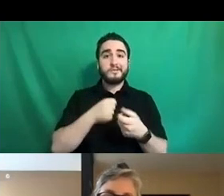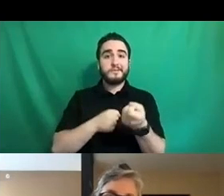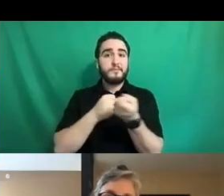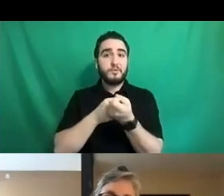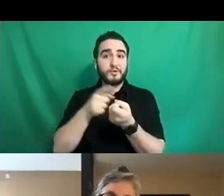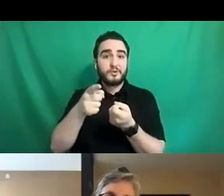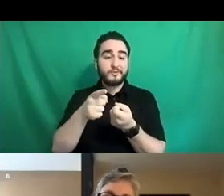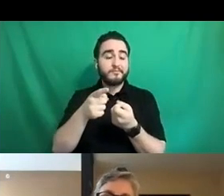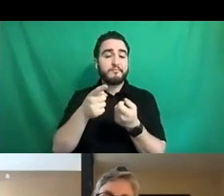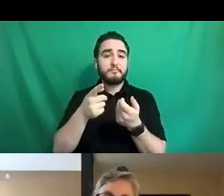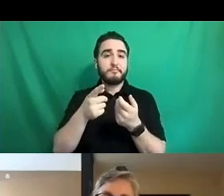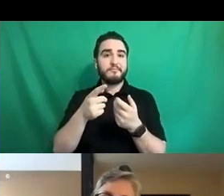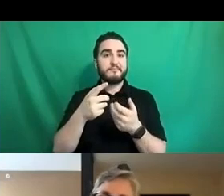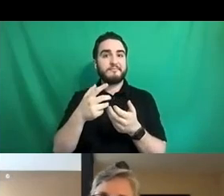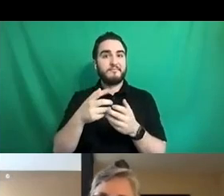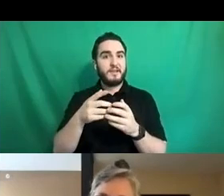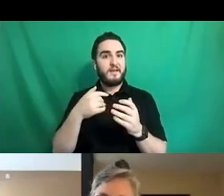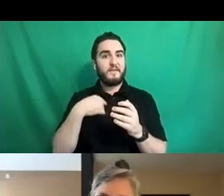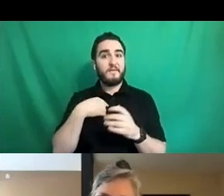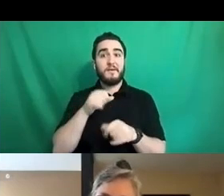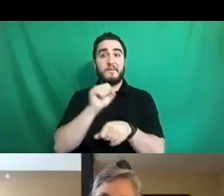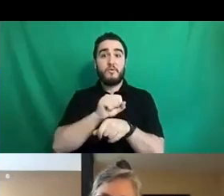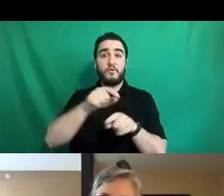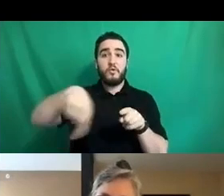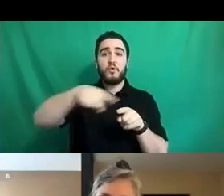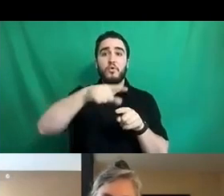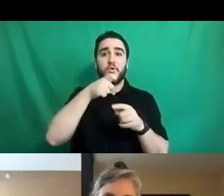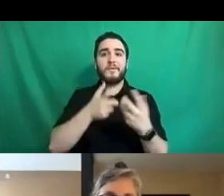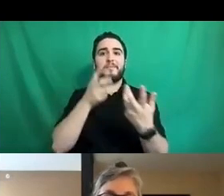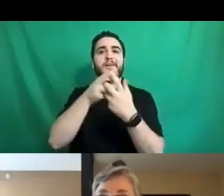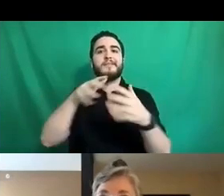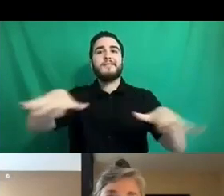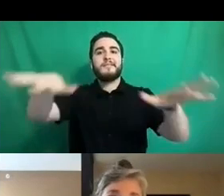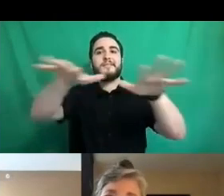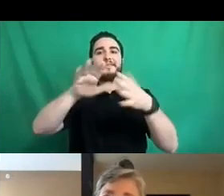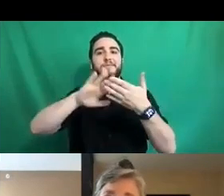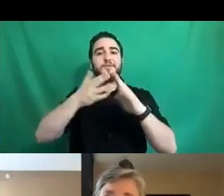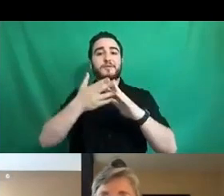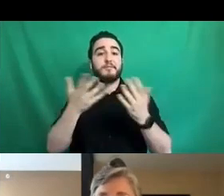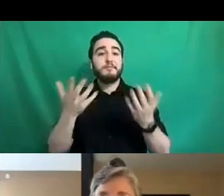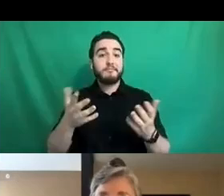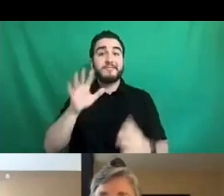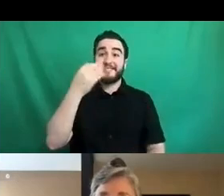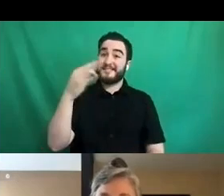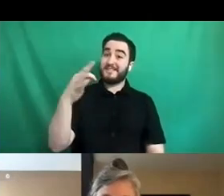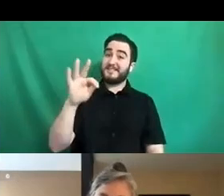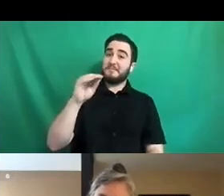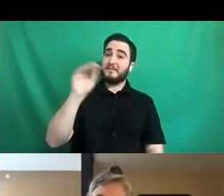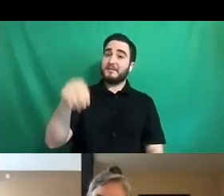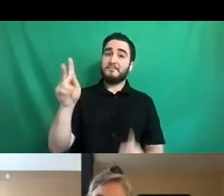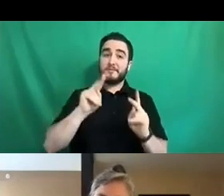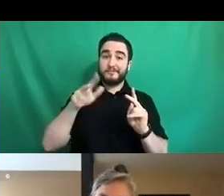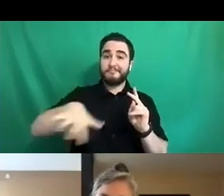get to an employee base that reflects the community that you serve, where 19% of people have disabilities. So you've